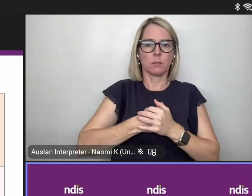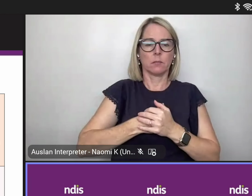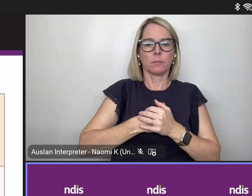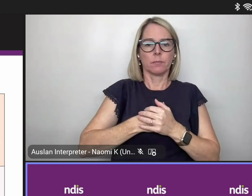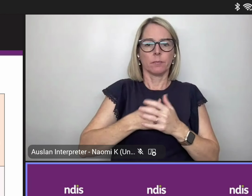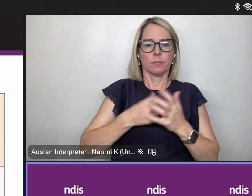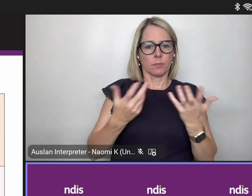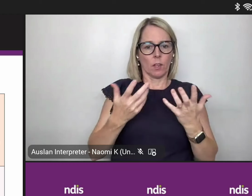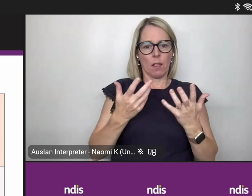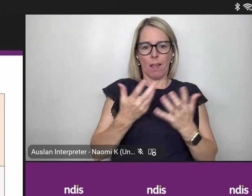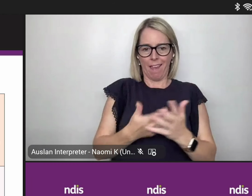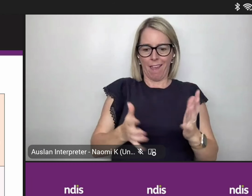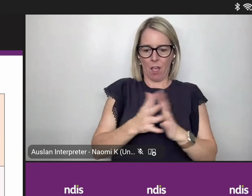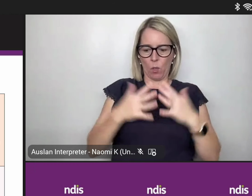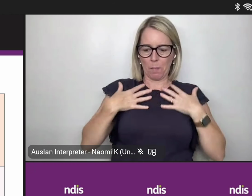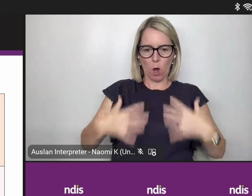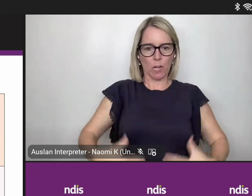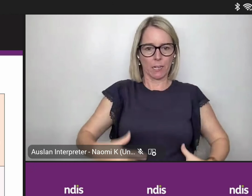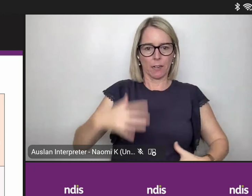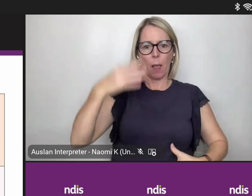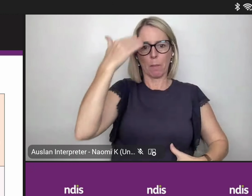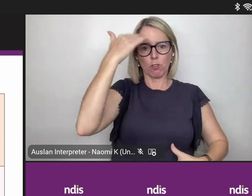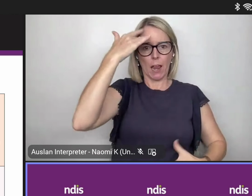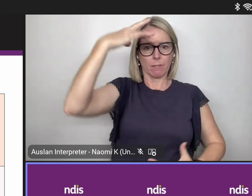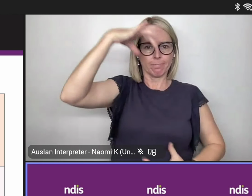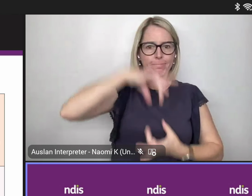system processes information.